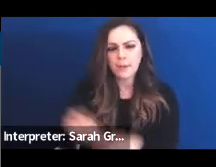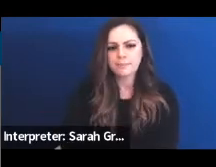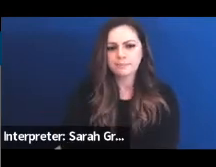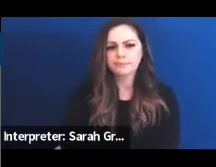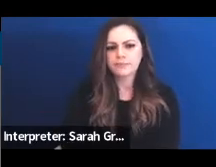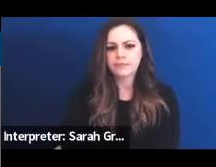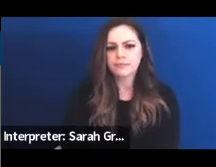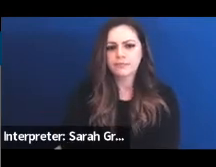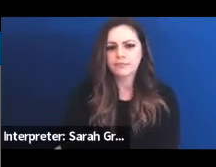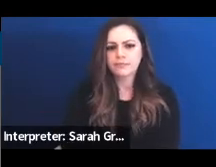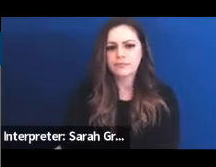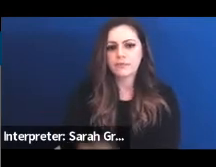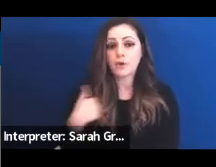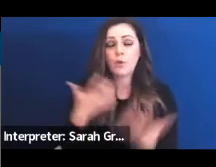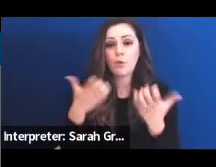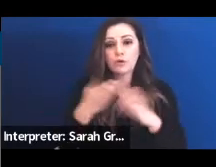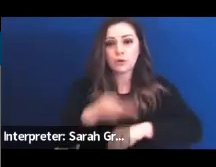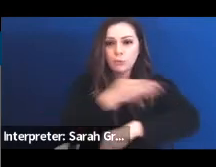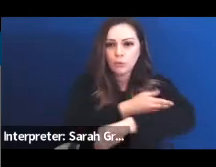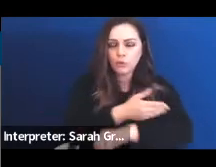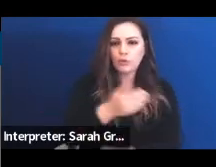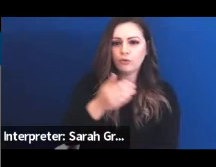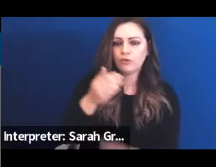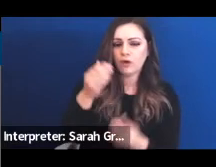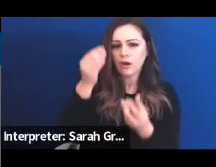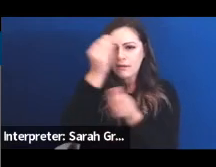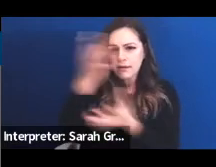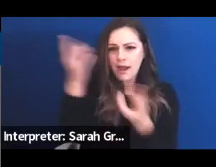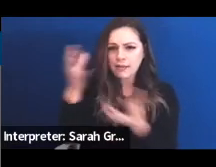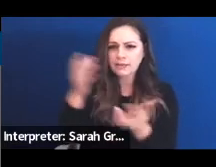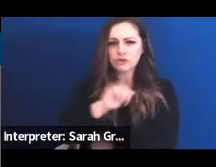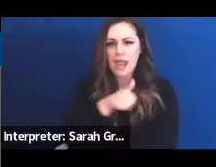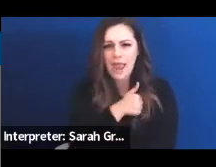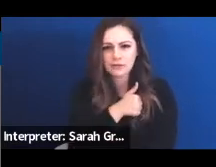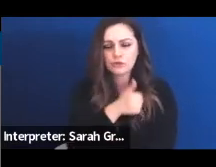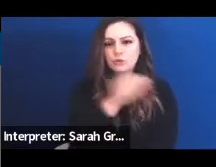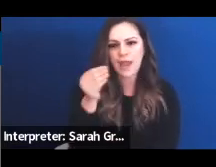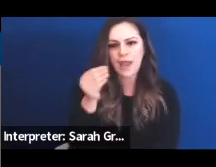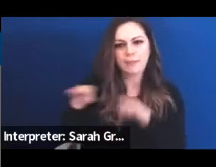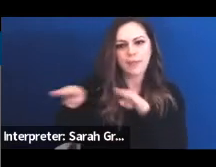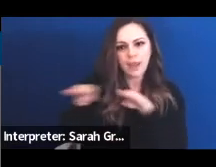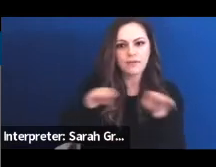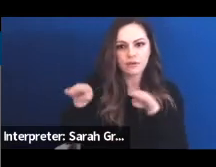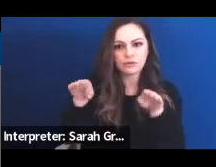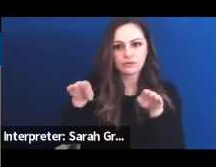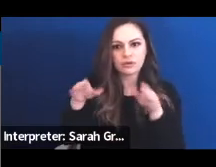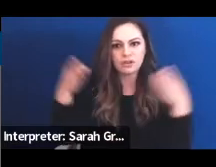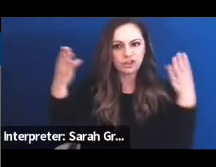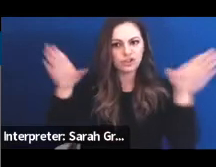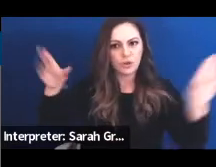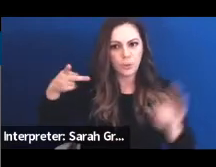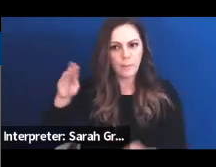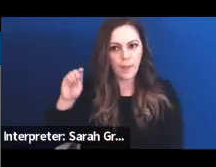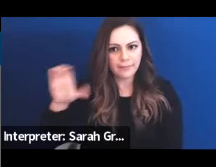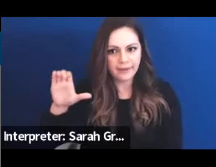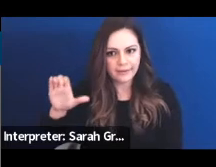improve knowledge, attitudes, and behaviors of the general public to reduce the stigma that they might hold